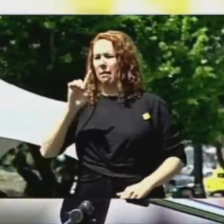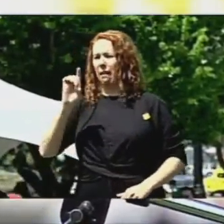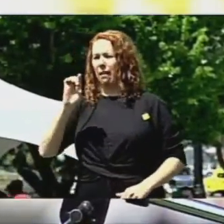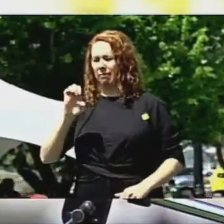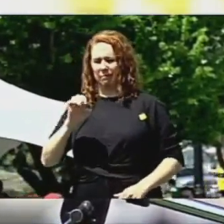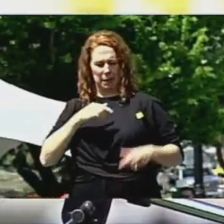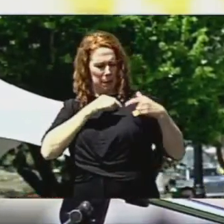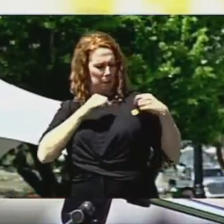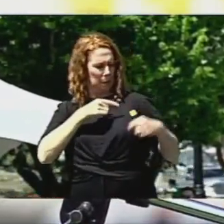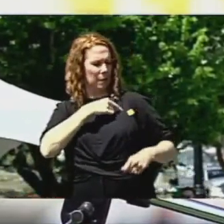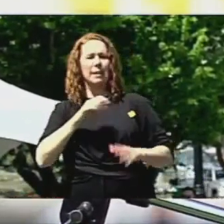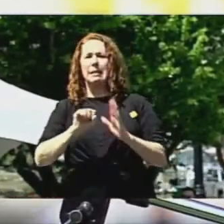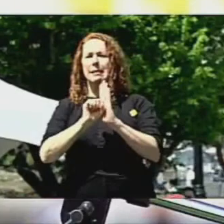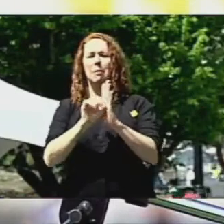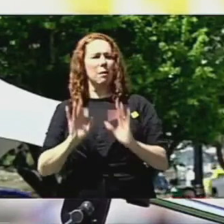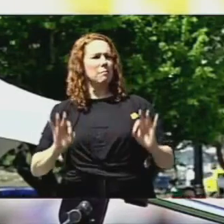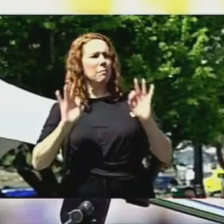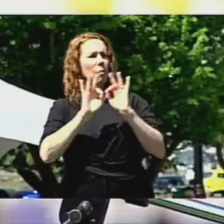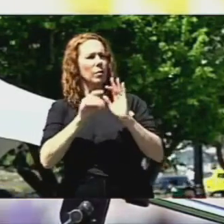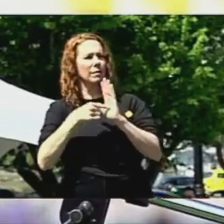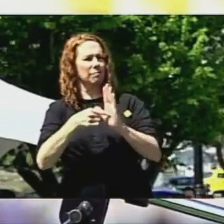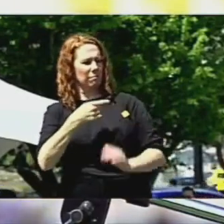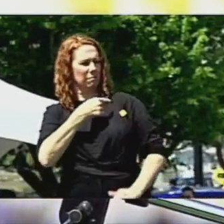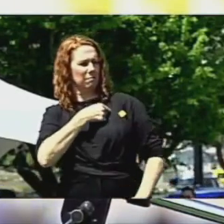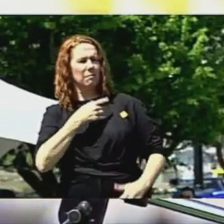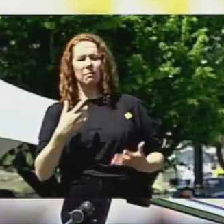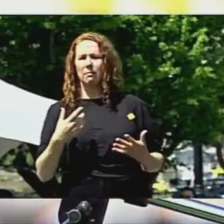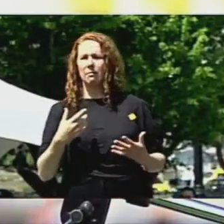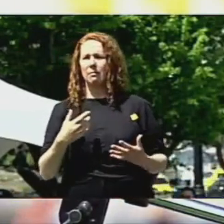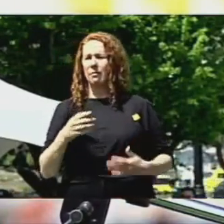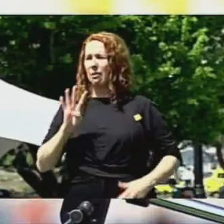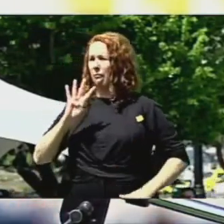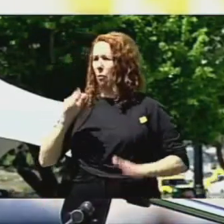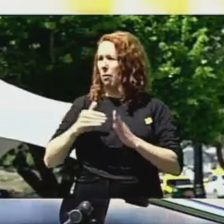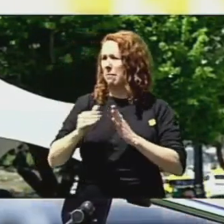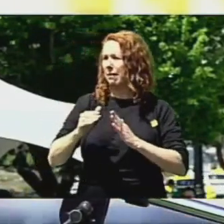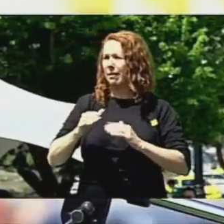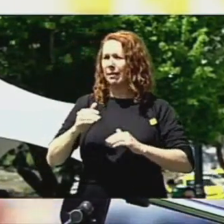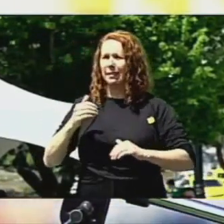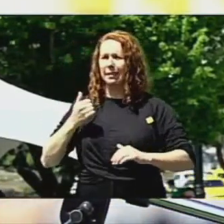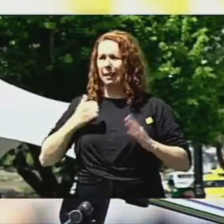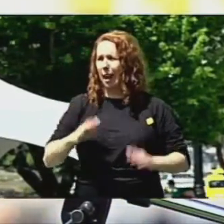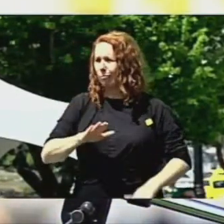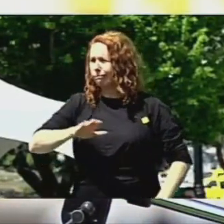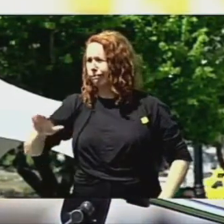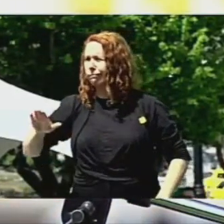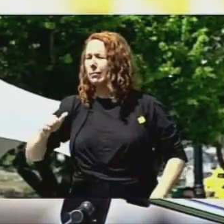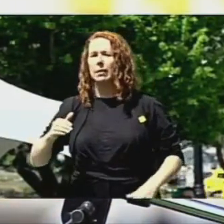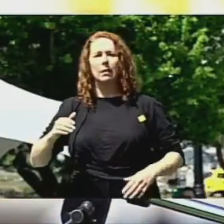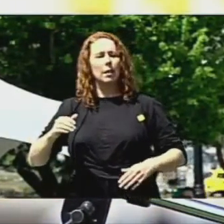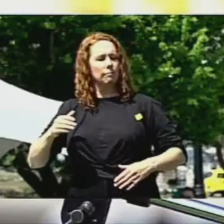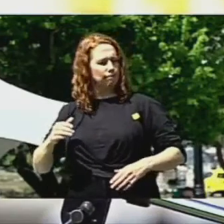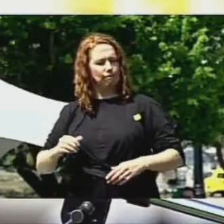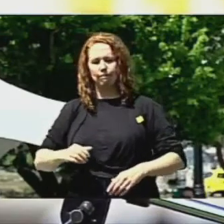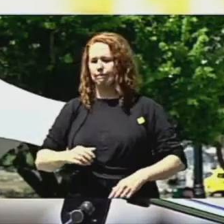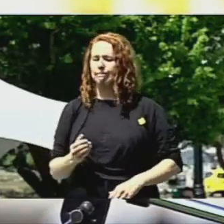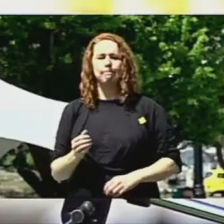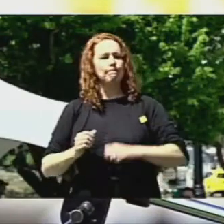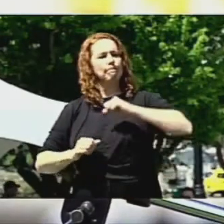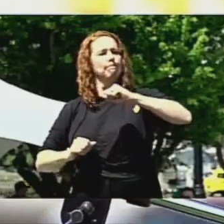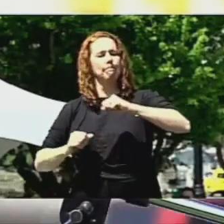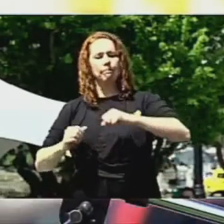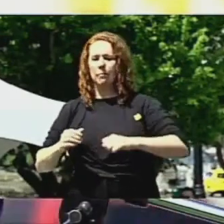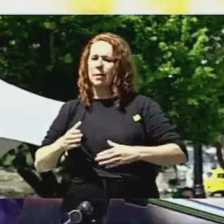critically important symbol. We join 4 million other Canadians in standing against violence, standing